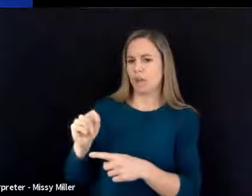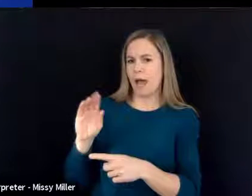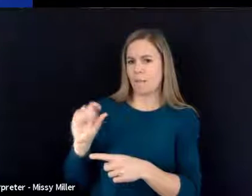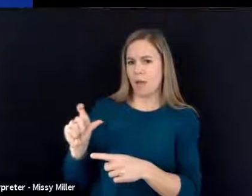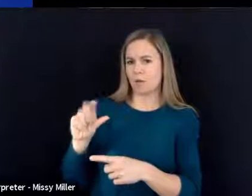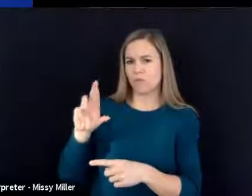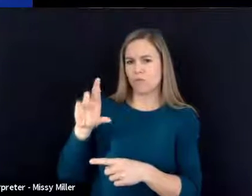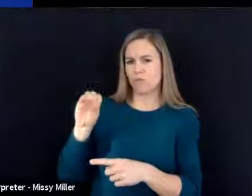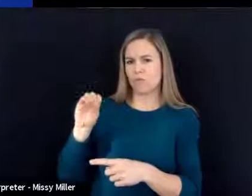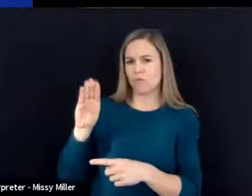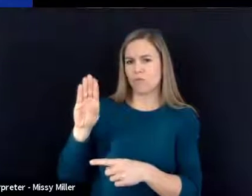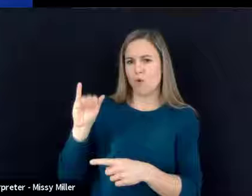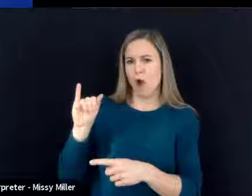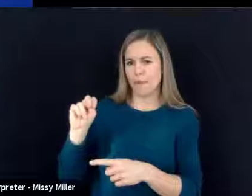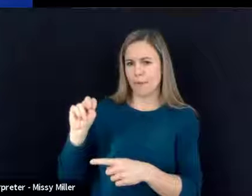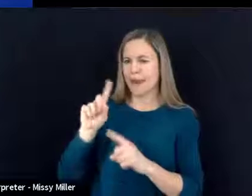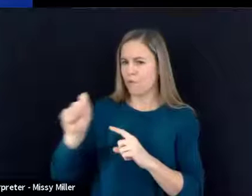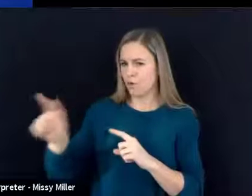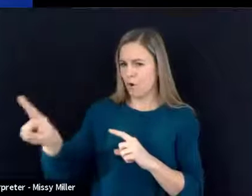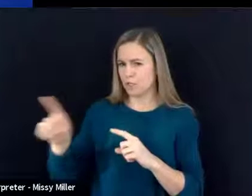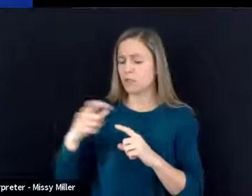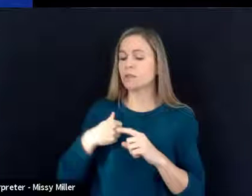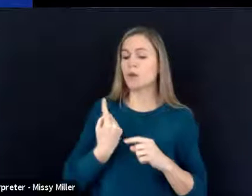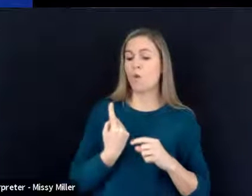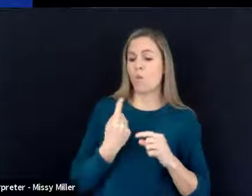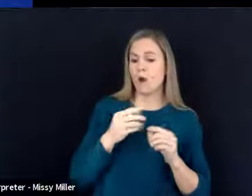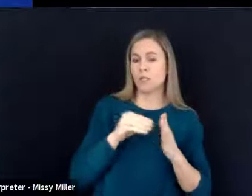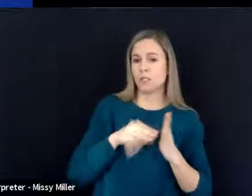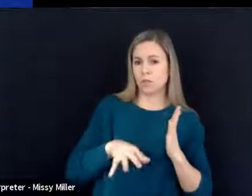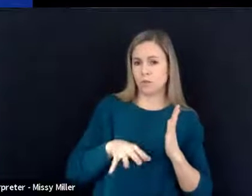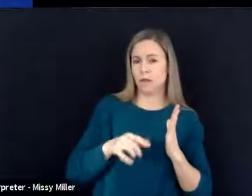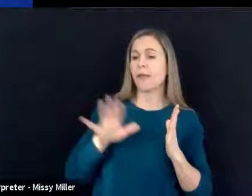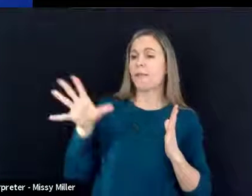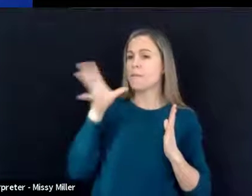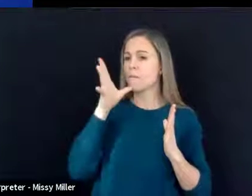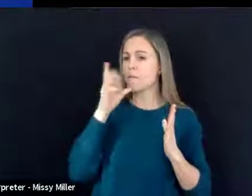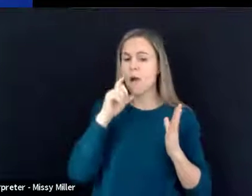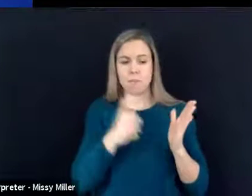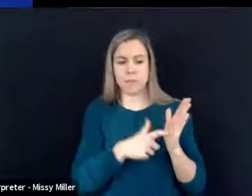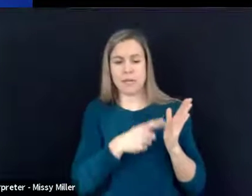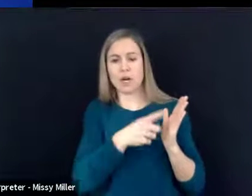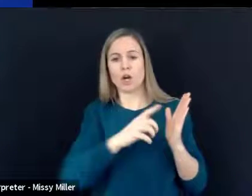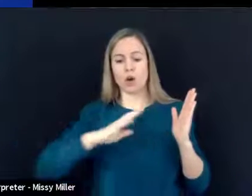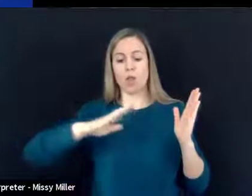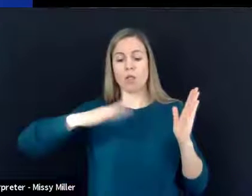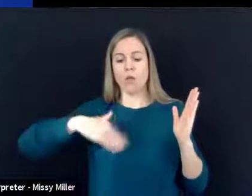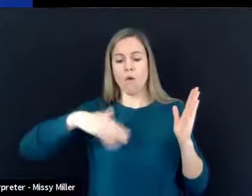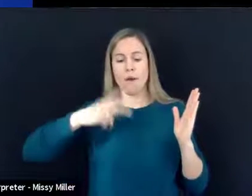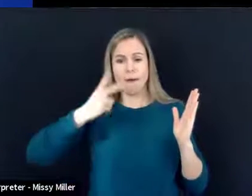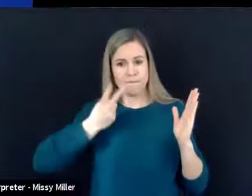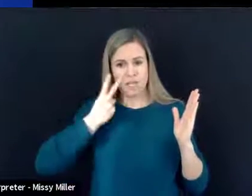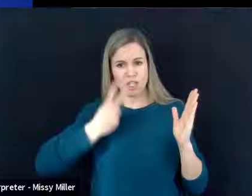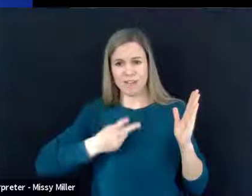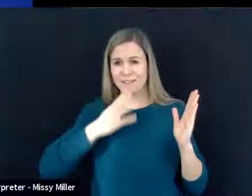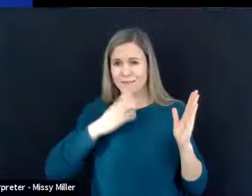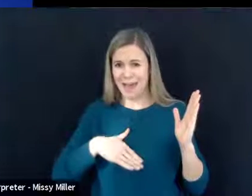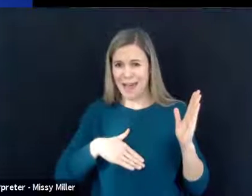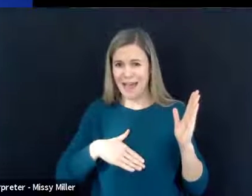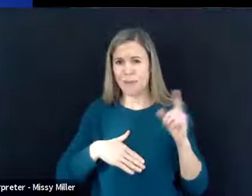with. The mom says her lower vision is very, very poor. But you said upper